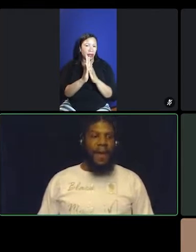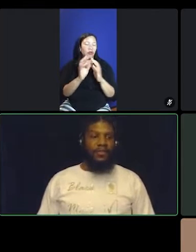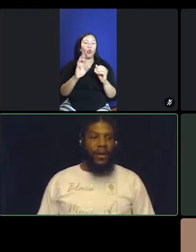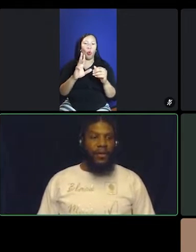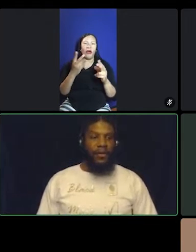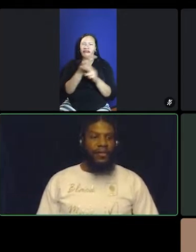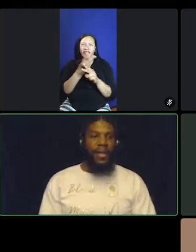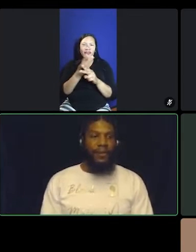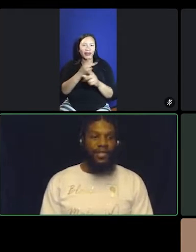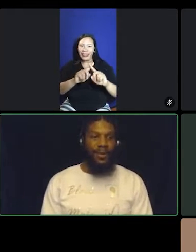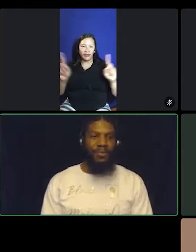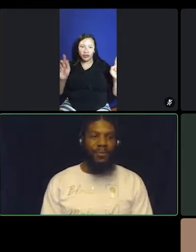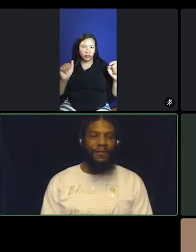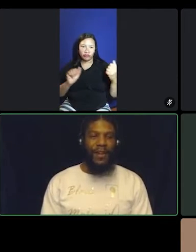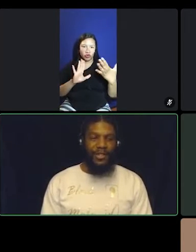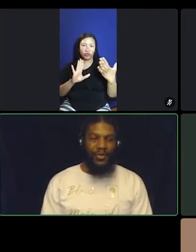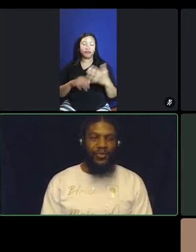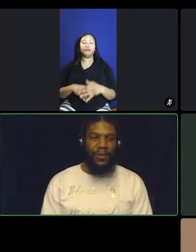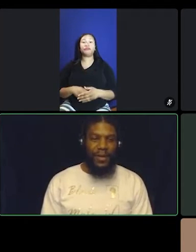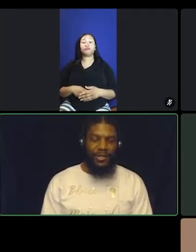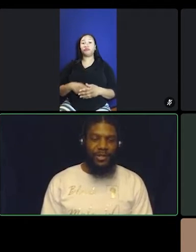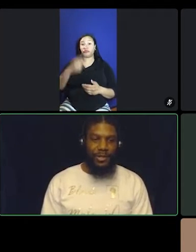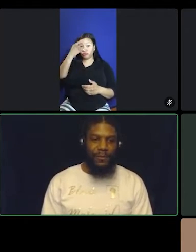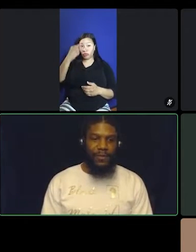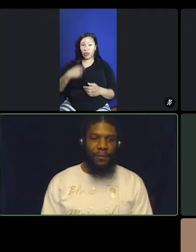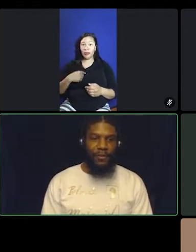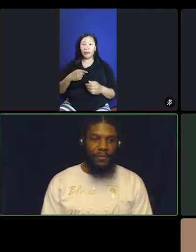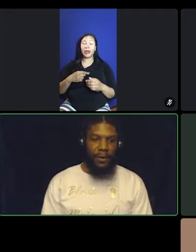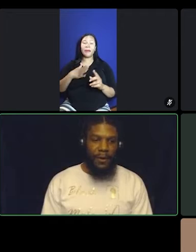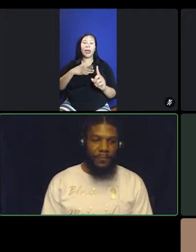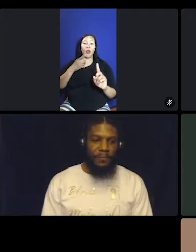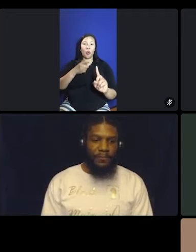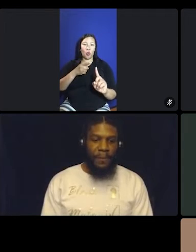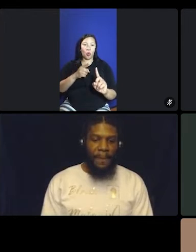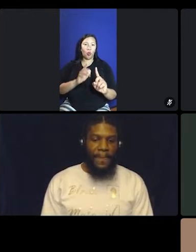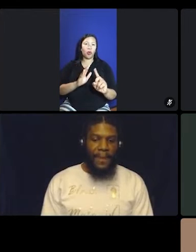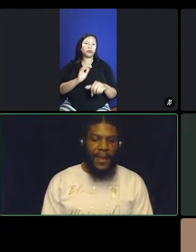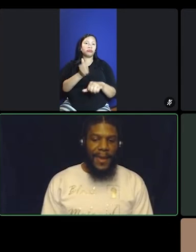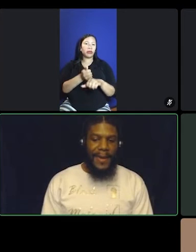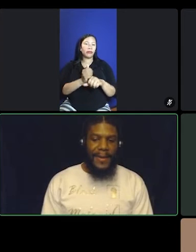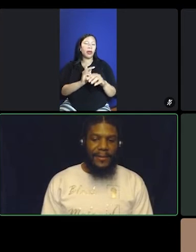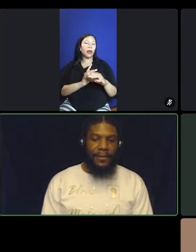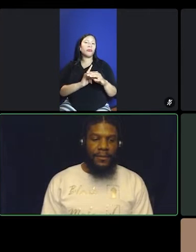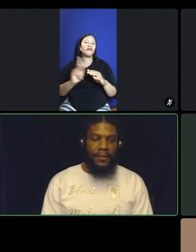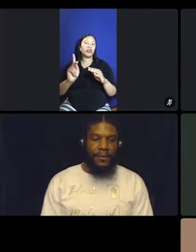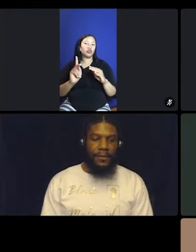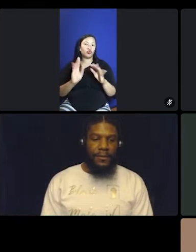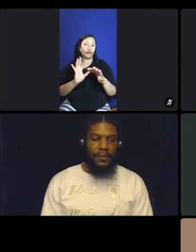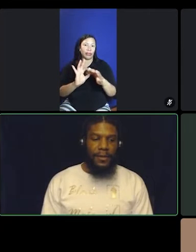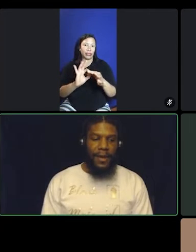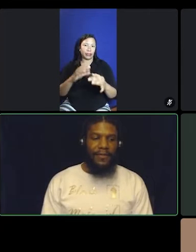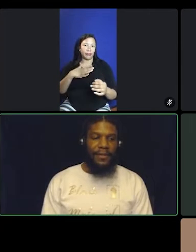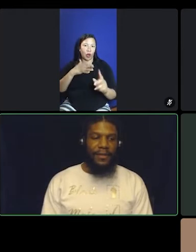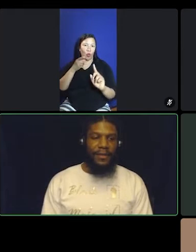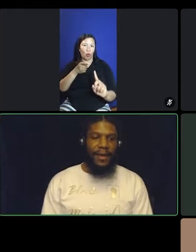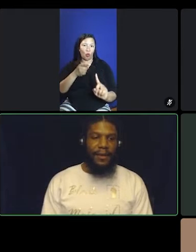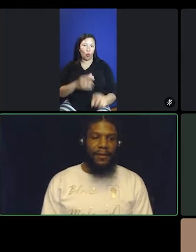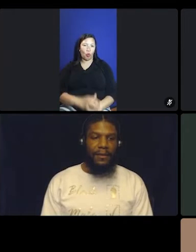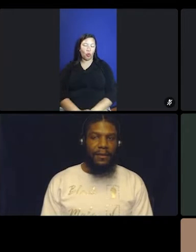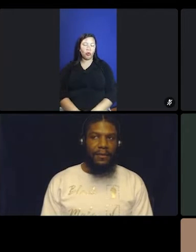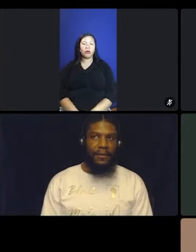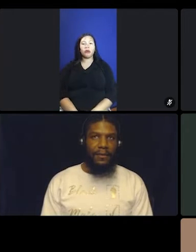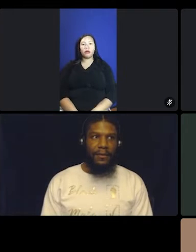me, I try to establish a professional relationship for the most part, and I think